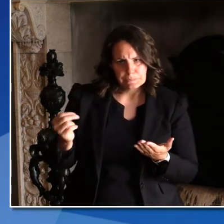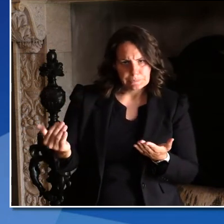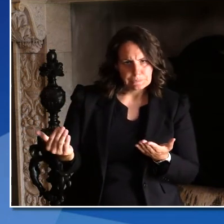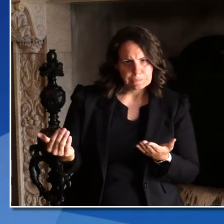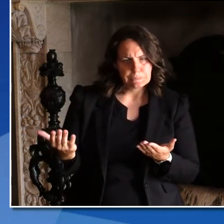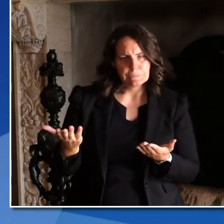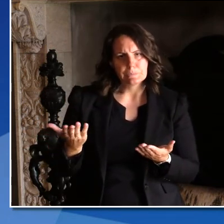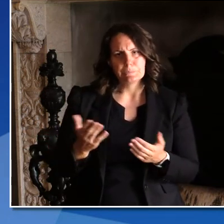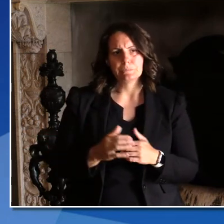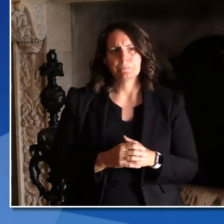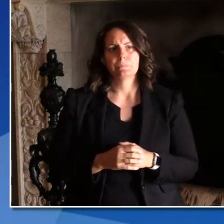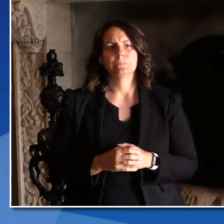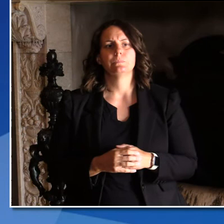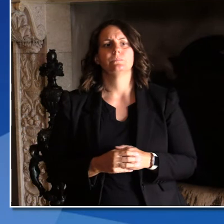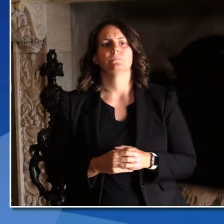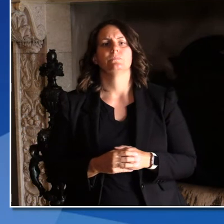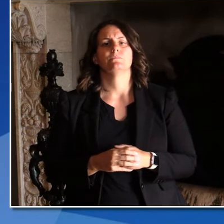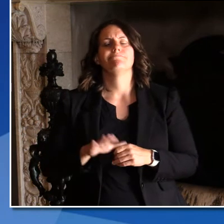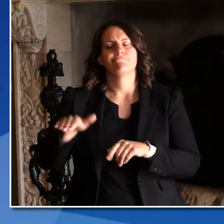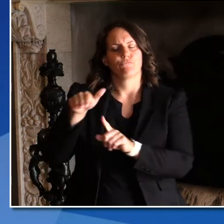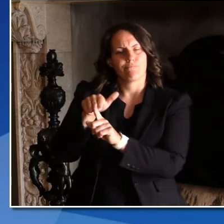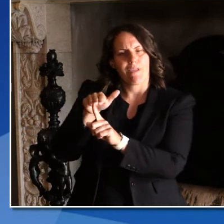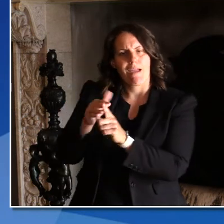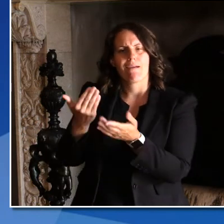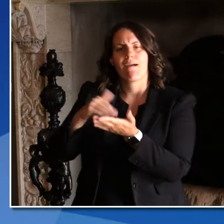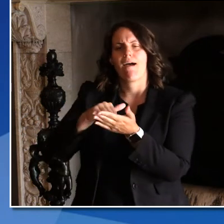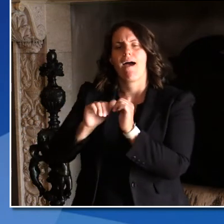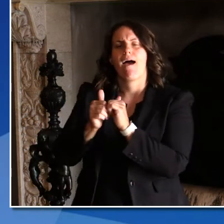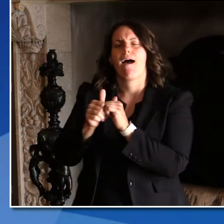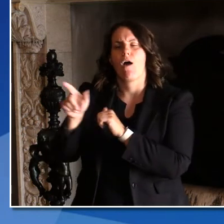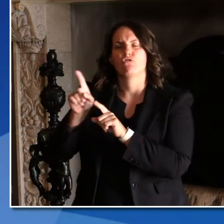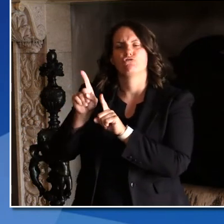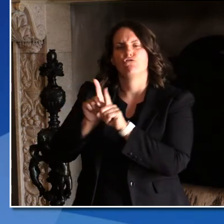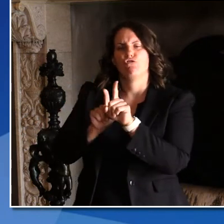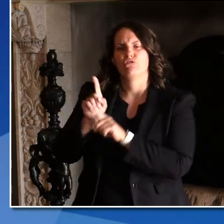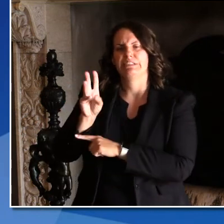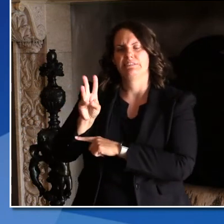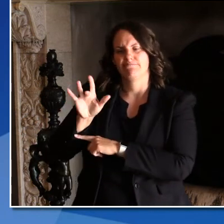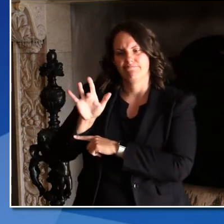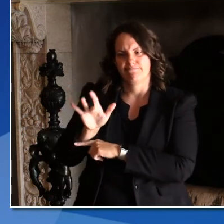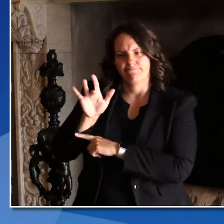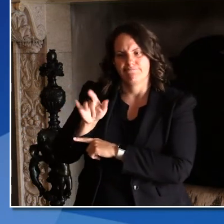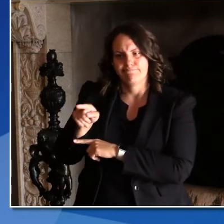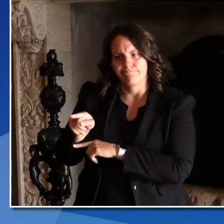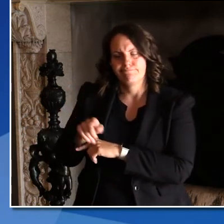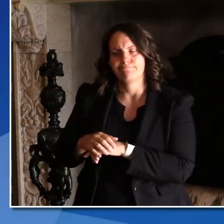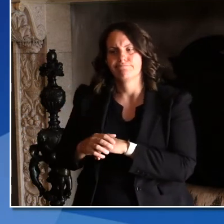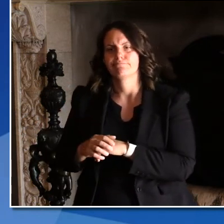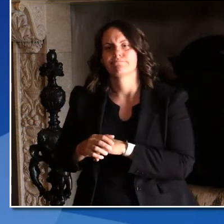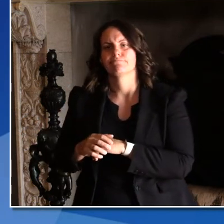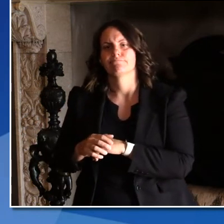And a reminder, *6 to unmute your phone. Once again, Martin Rakakoli.